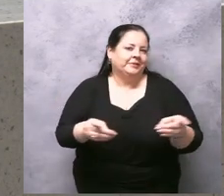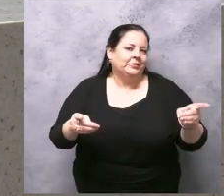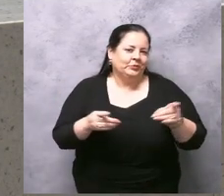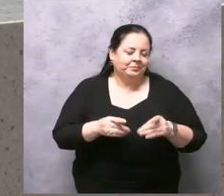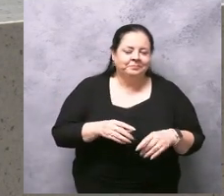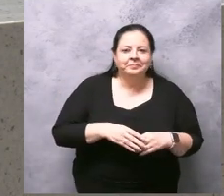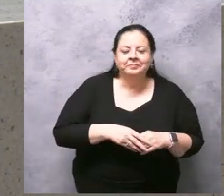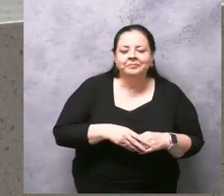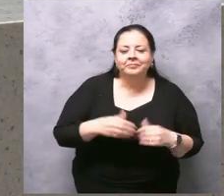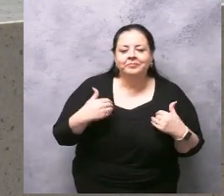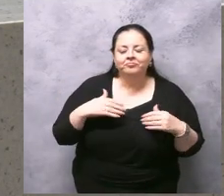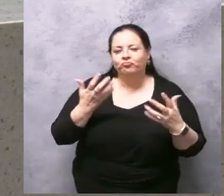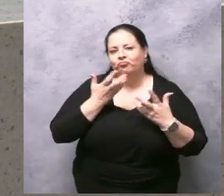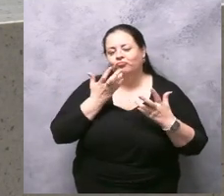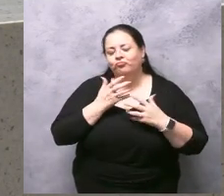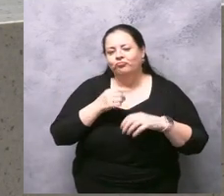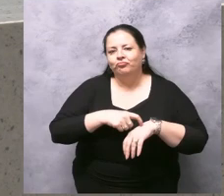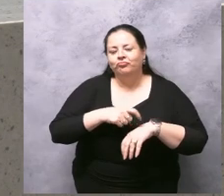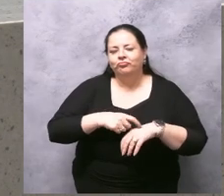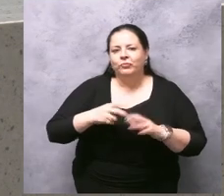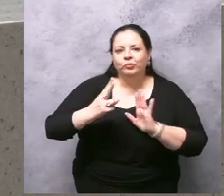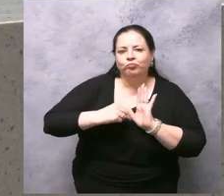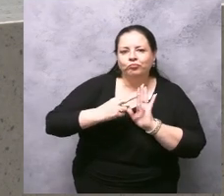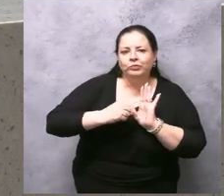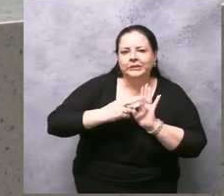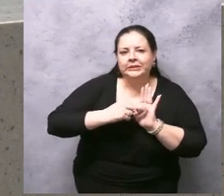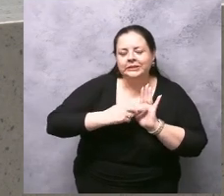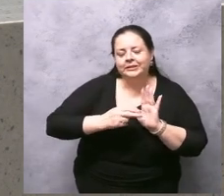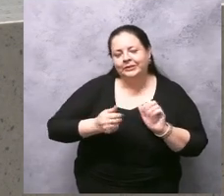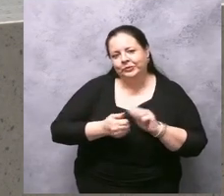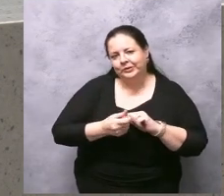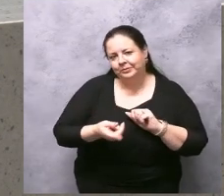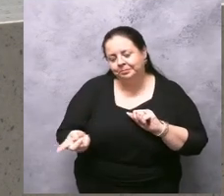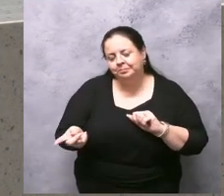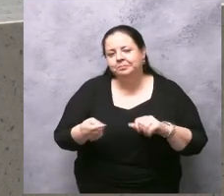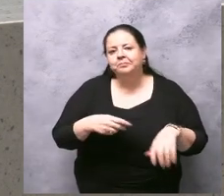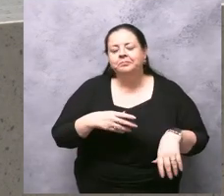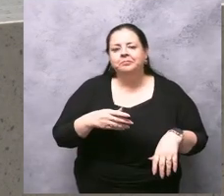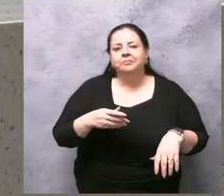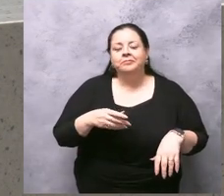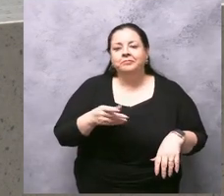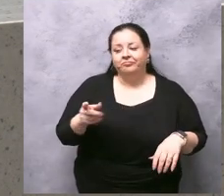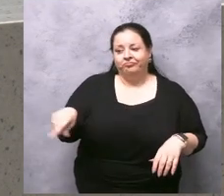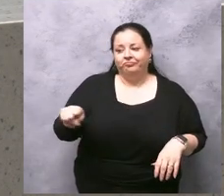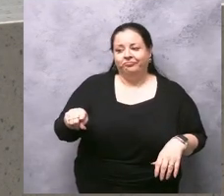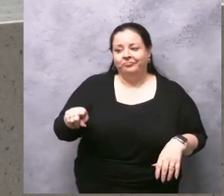and had an awesome time reading to the kids. They were really